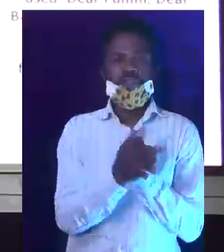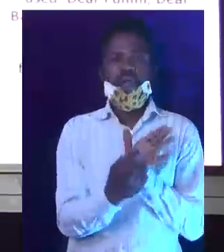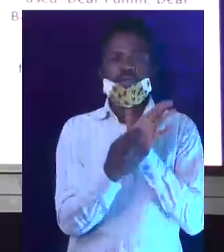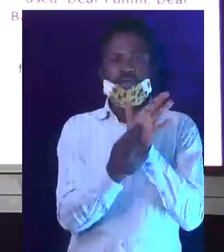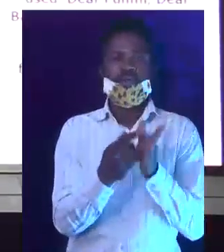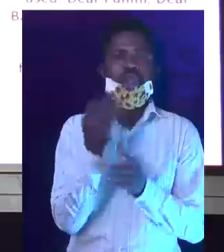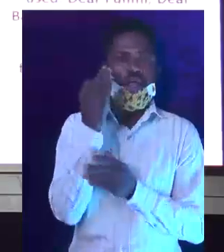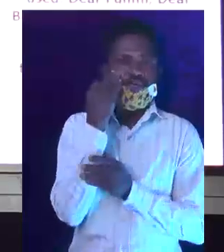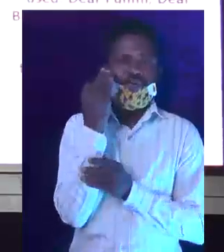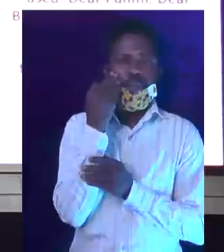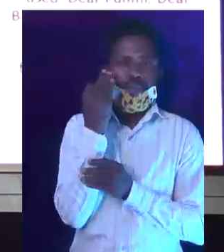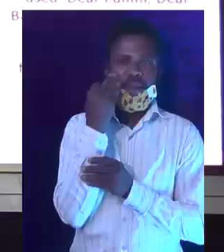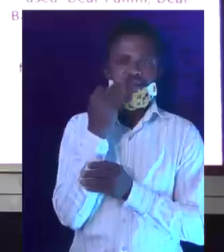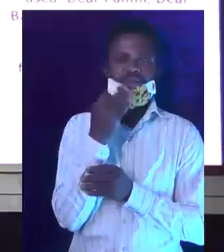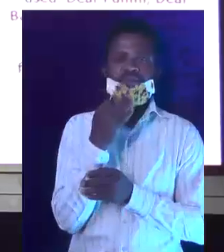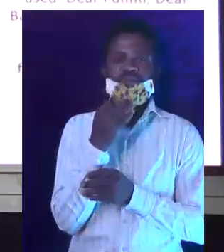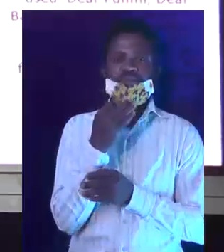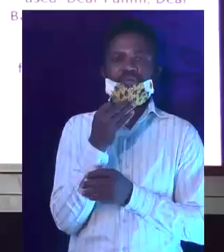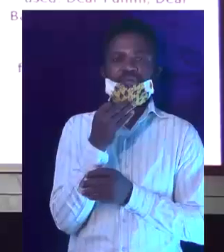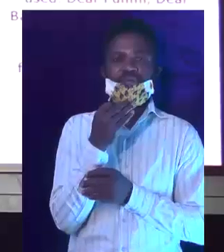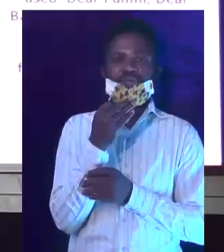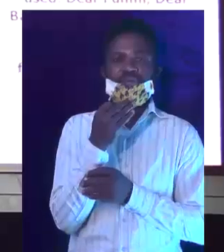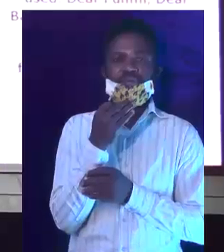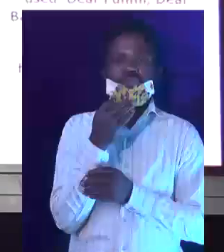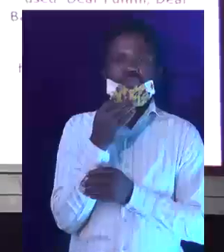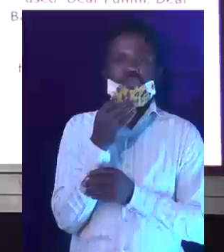shows familiarity.